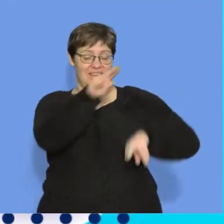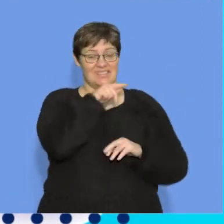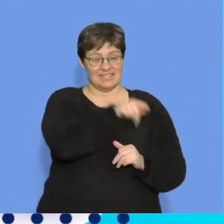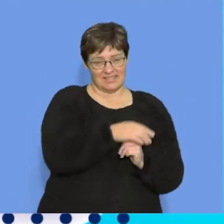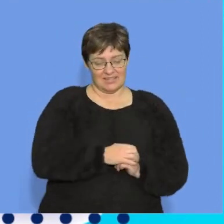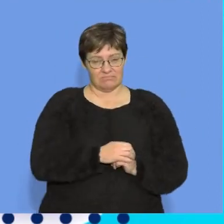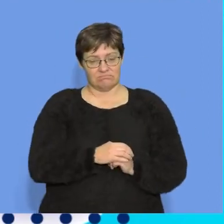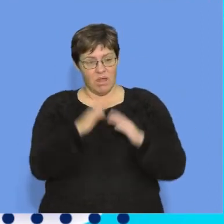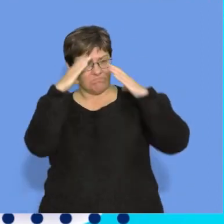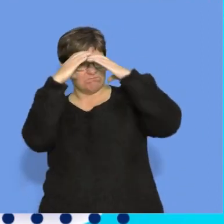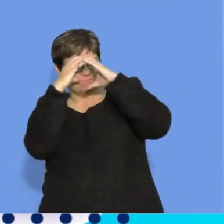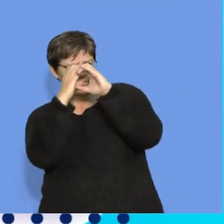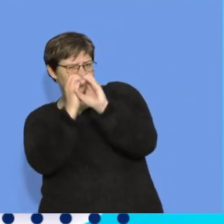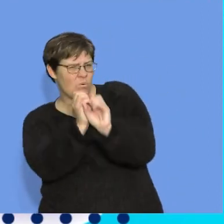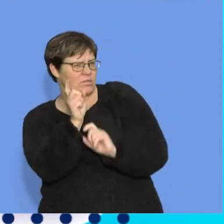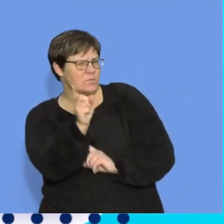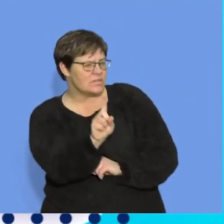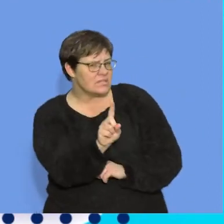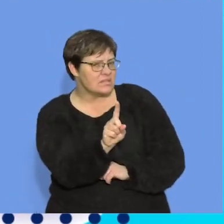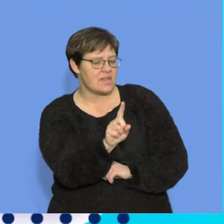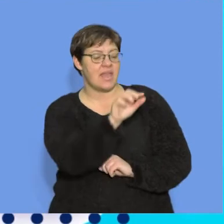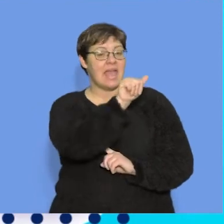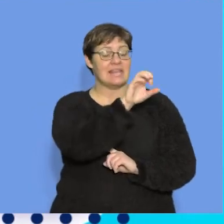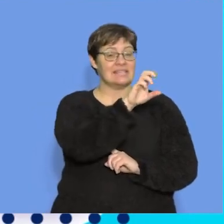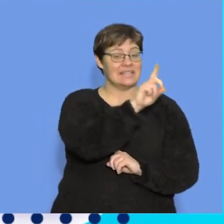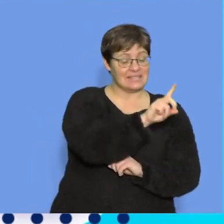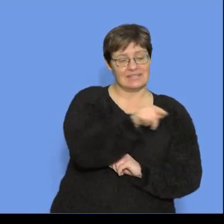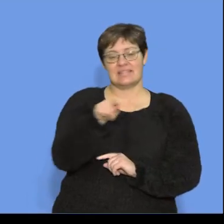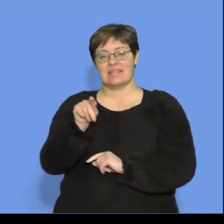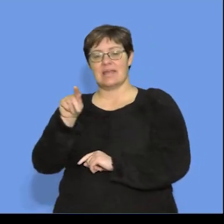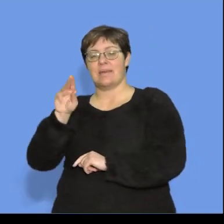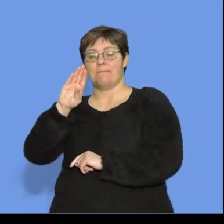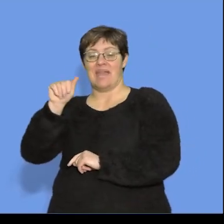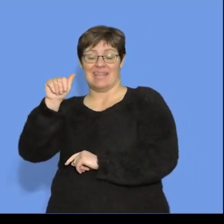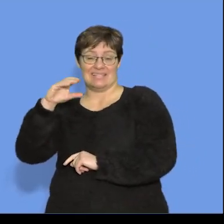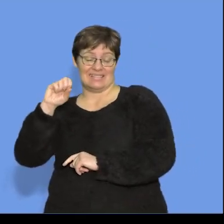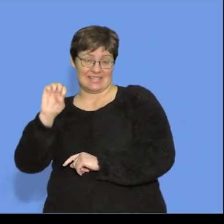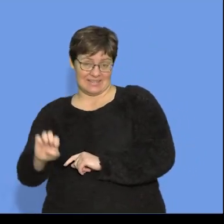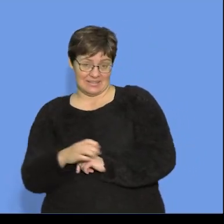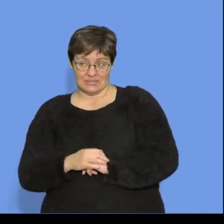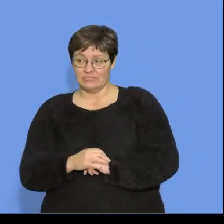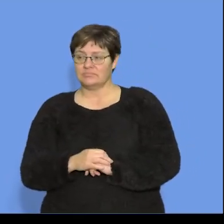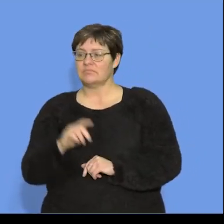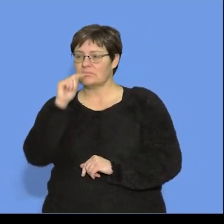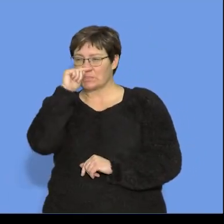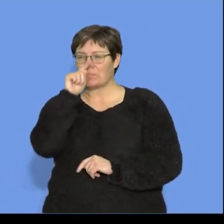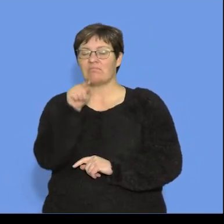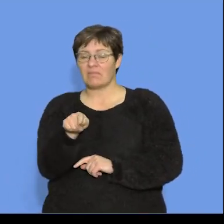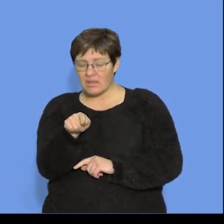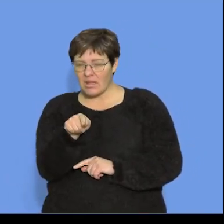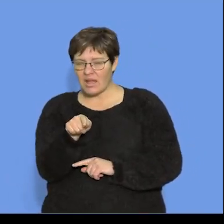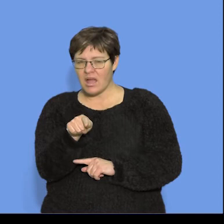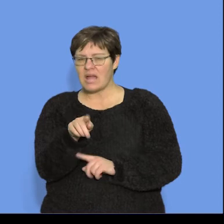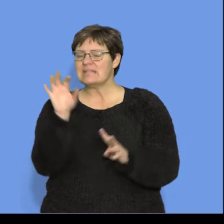want to zoom in is on acids and bases. Now, acids and bases are a particular type of